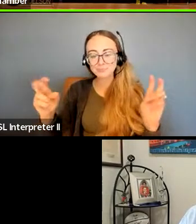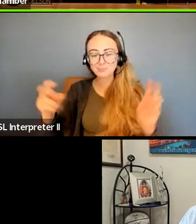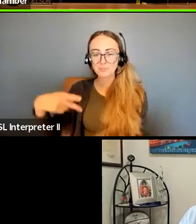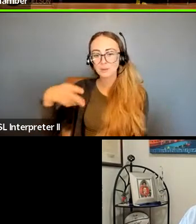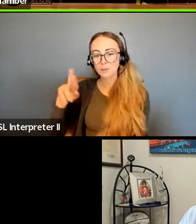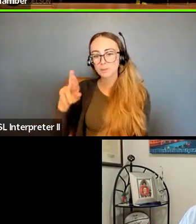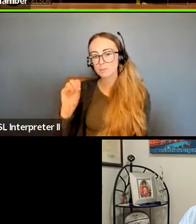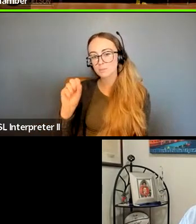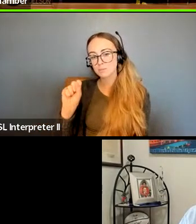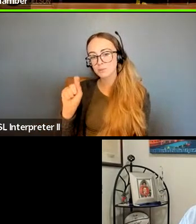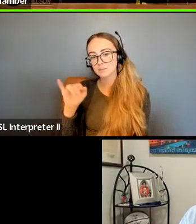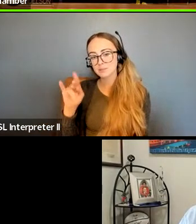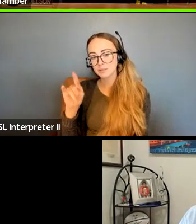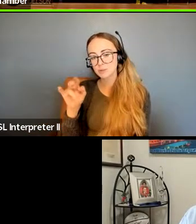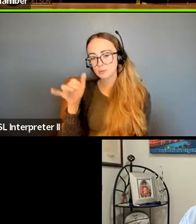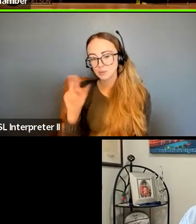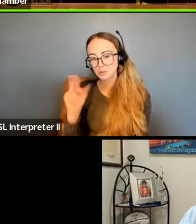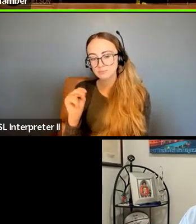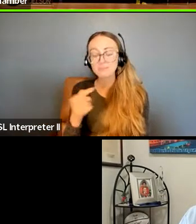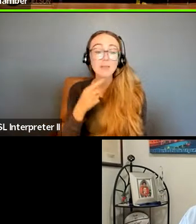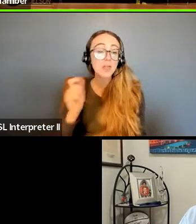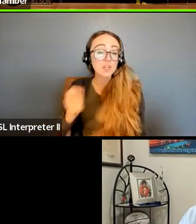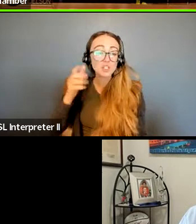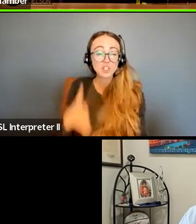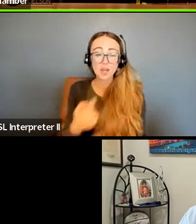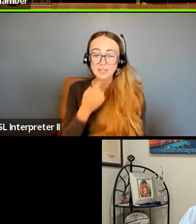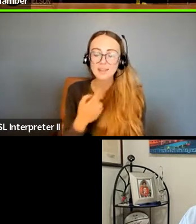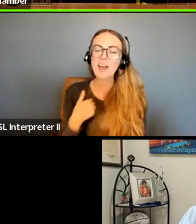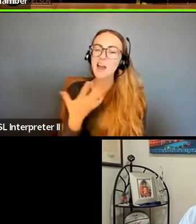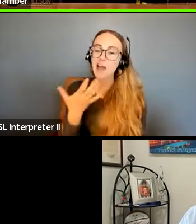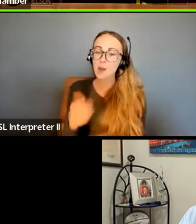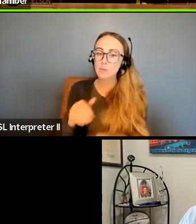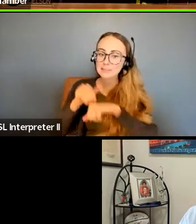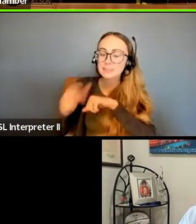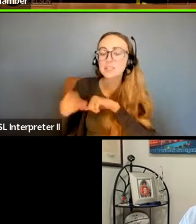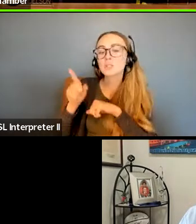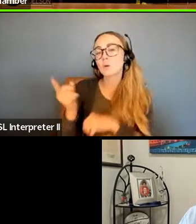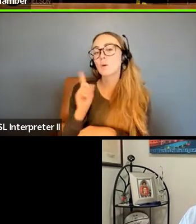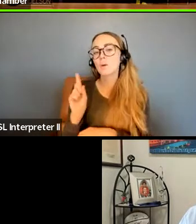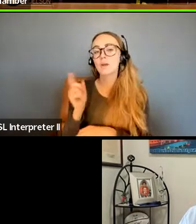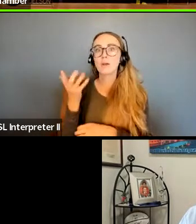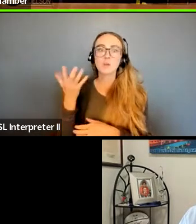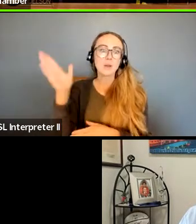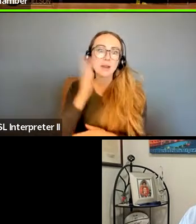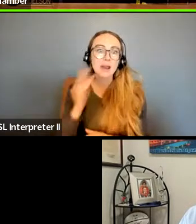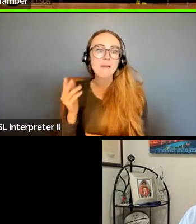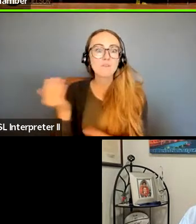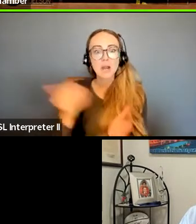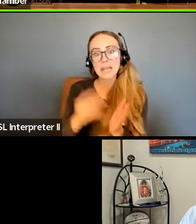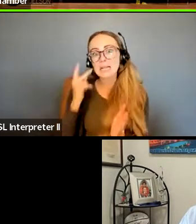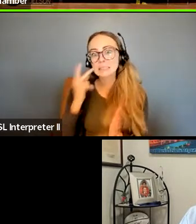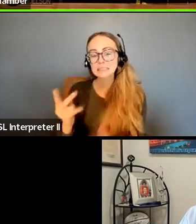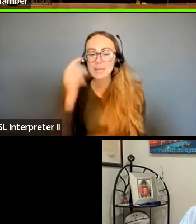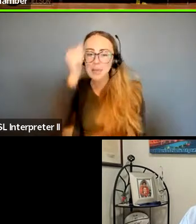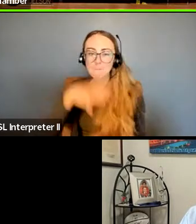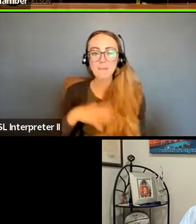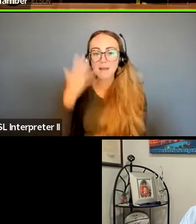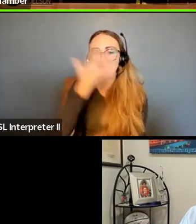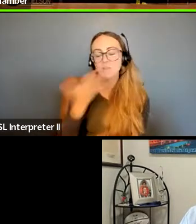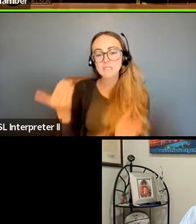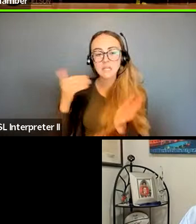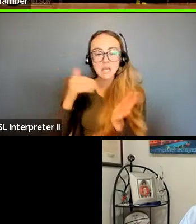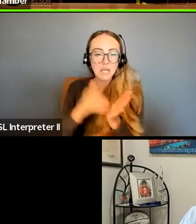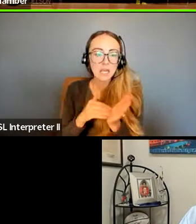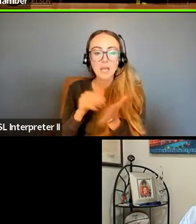prostitution. The judge said during sentencing, quote, I would like to send you where you would never again see a man's face and would then like to rid the city